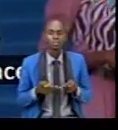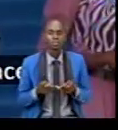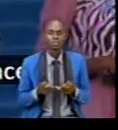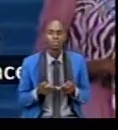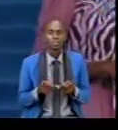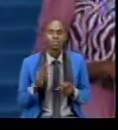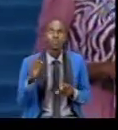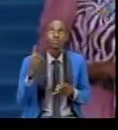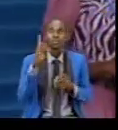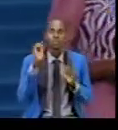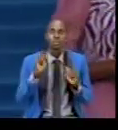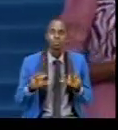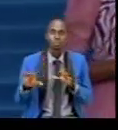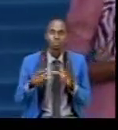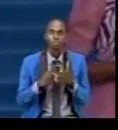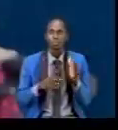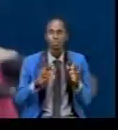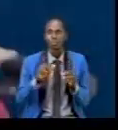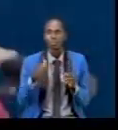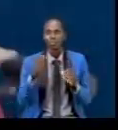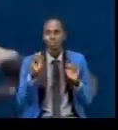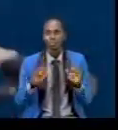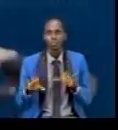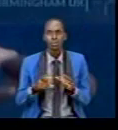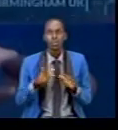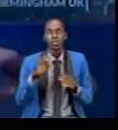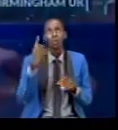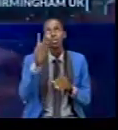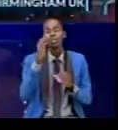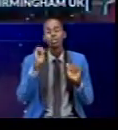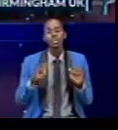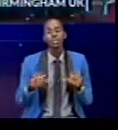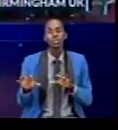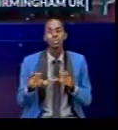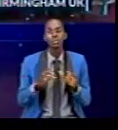do what no man can do, Jehovah.